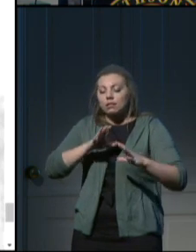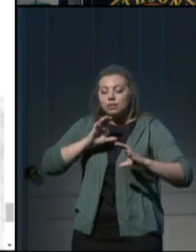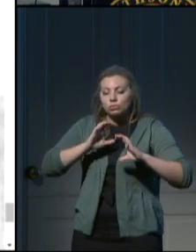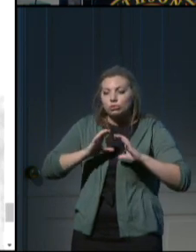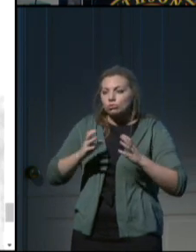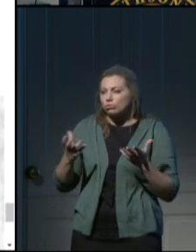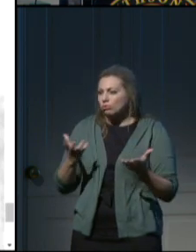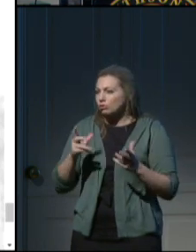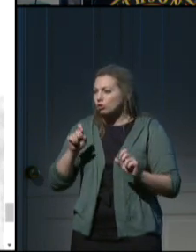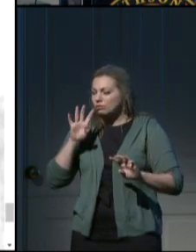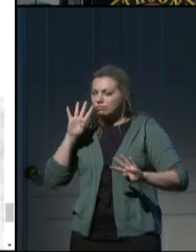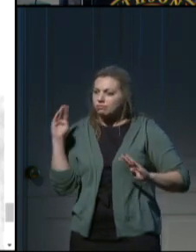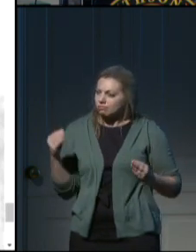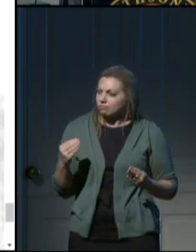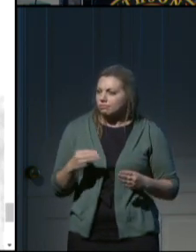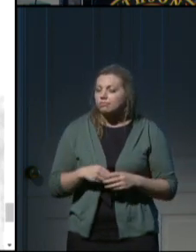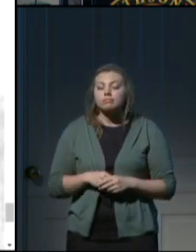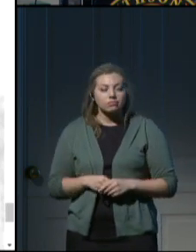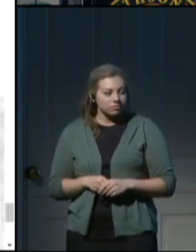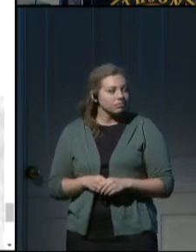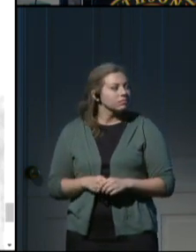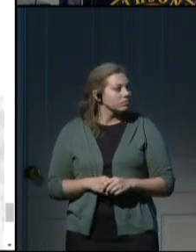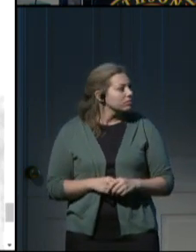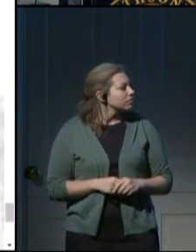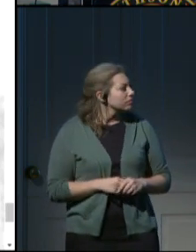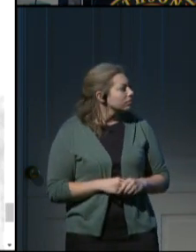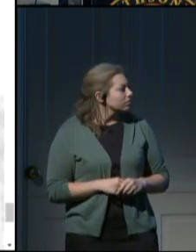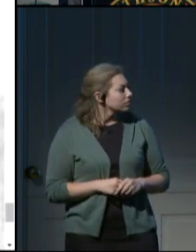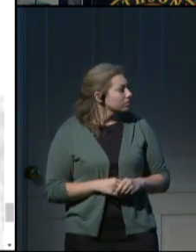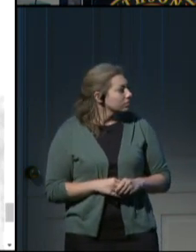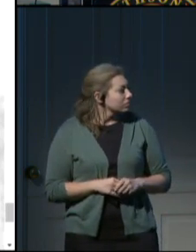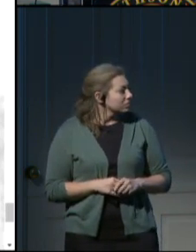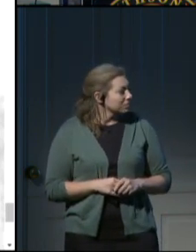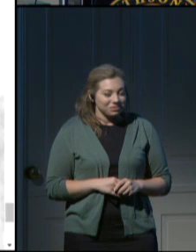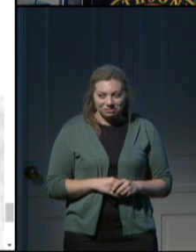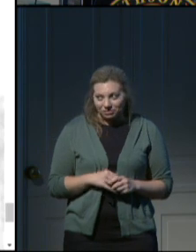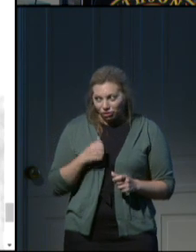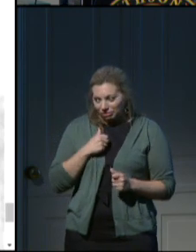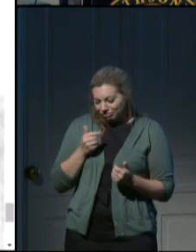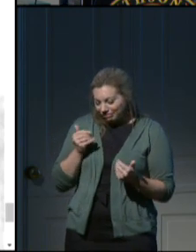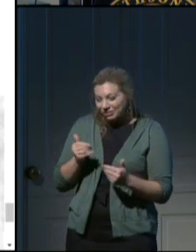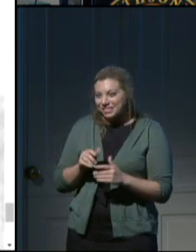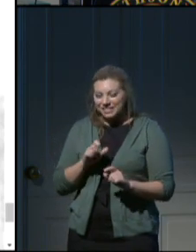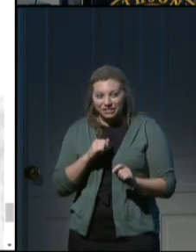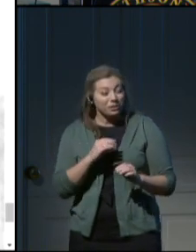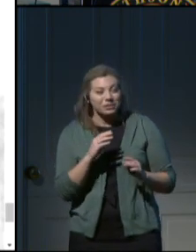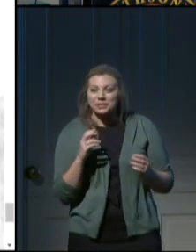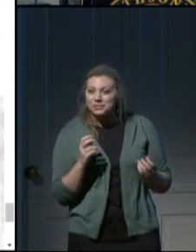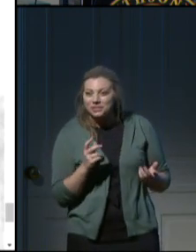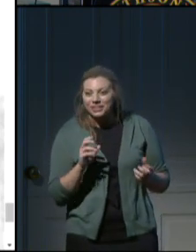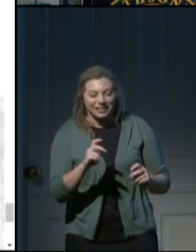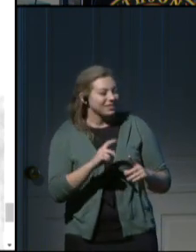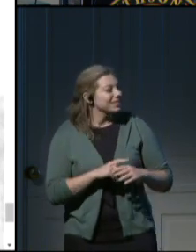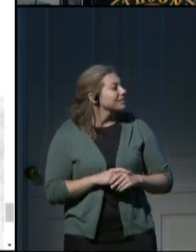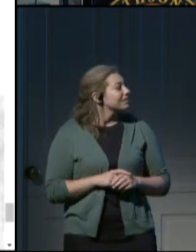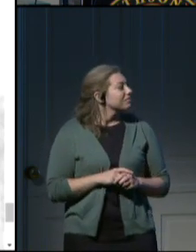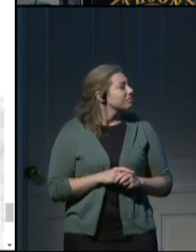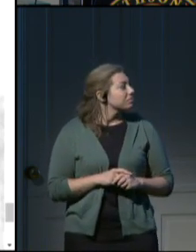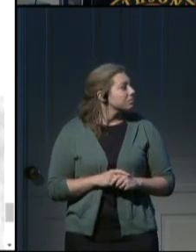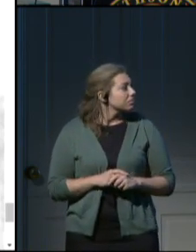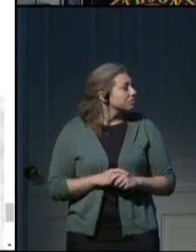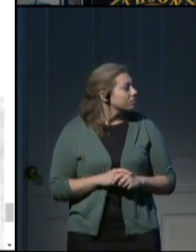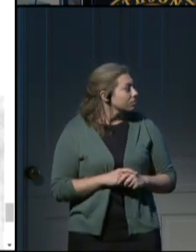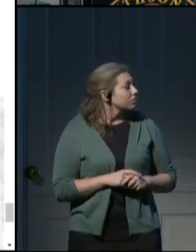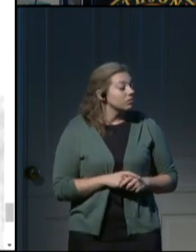we should highlight, basically. And we used, what? Oh, and we used we also